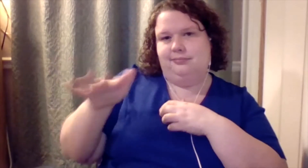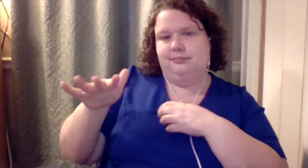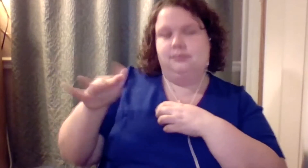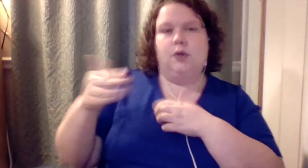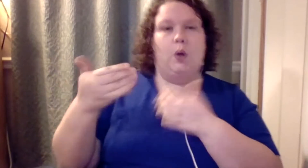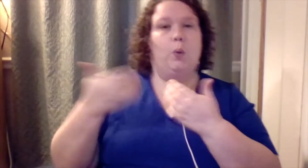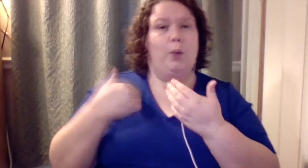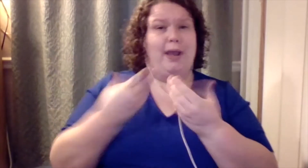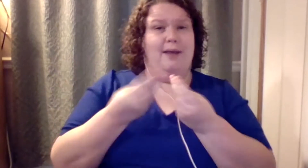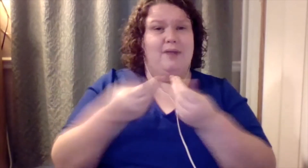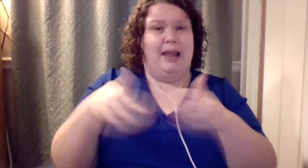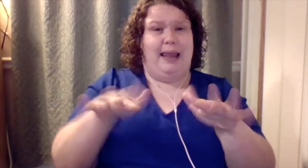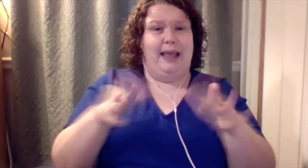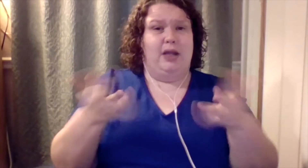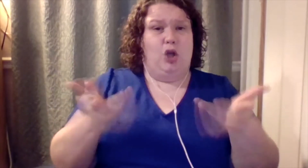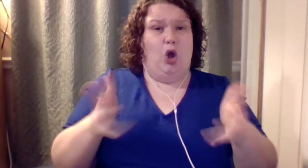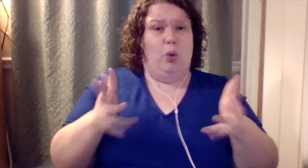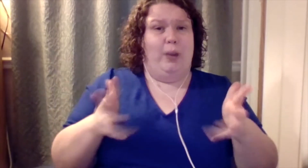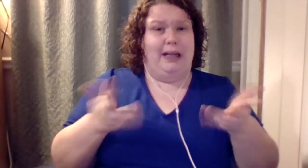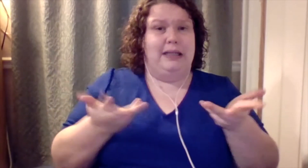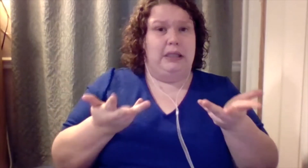the land and the real estate.